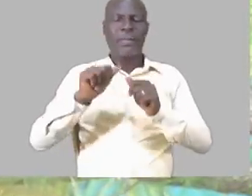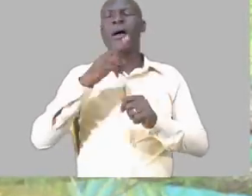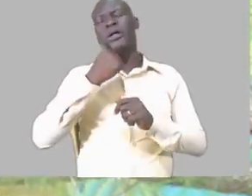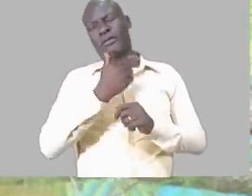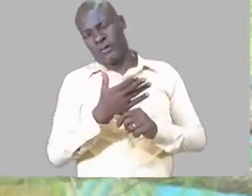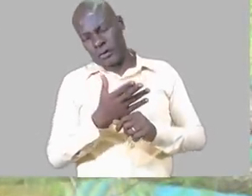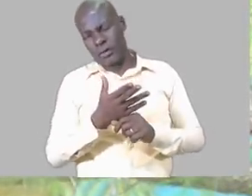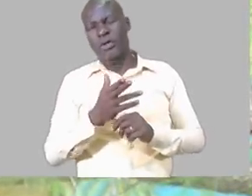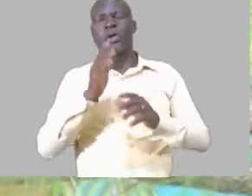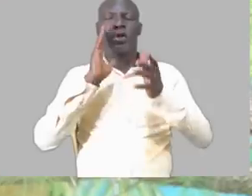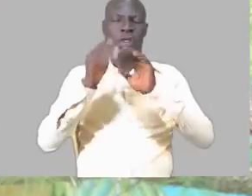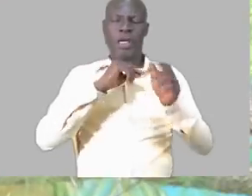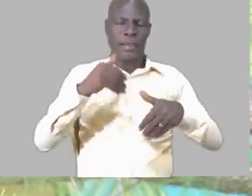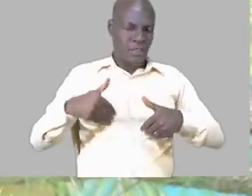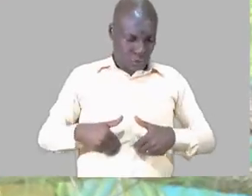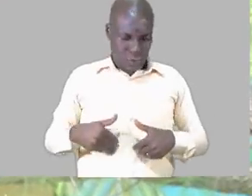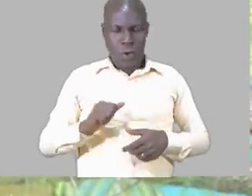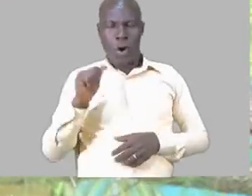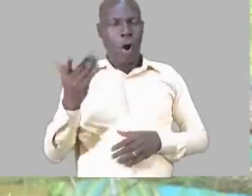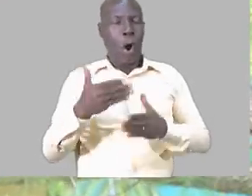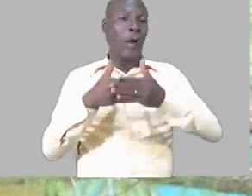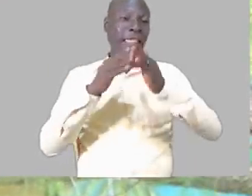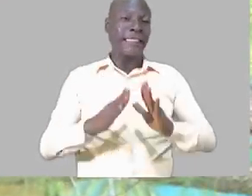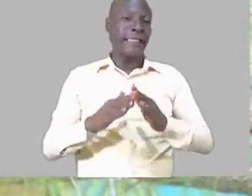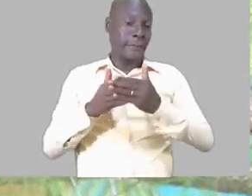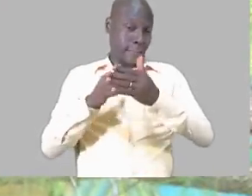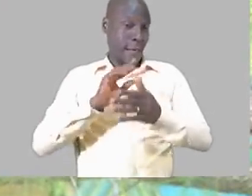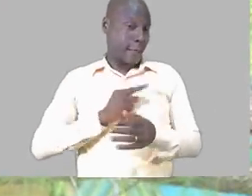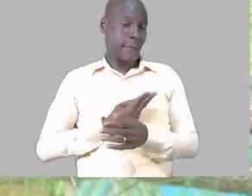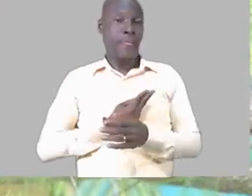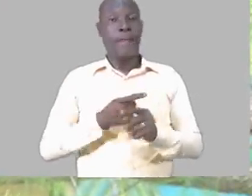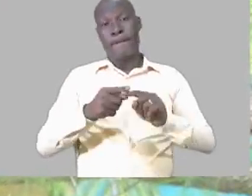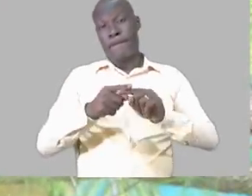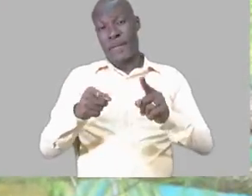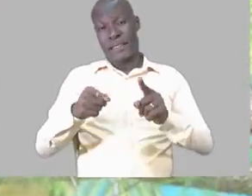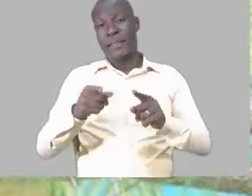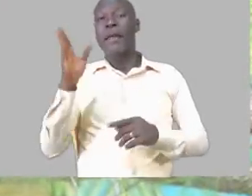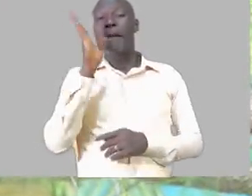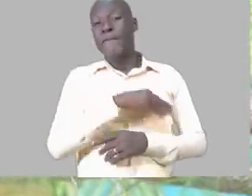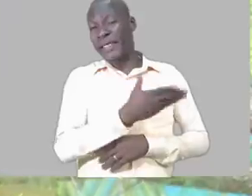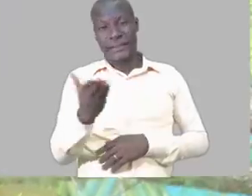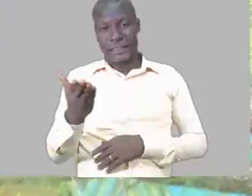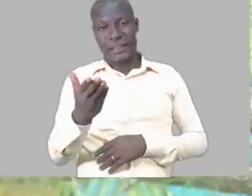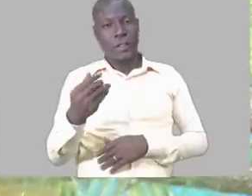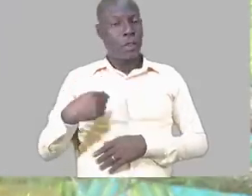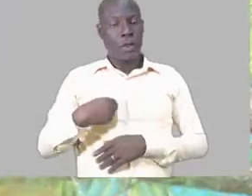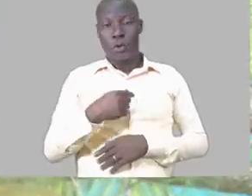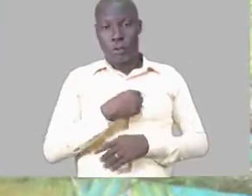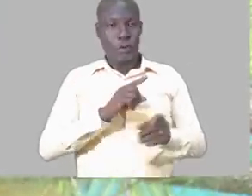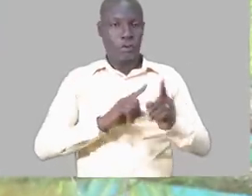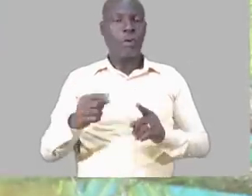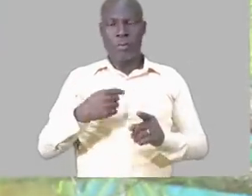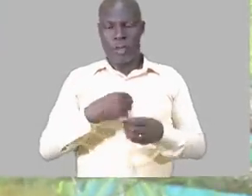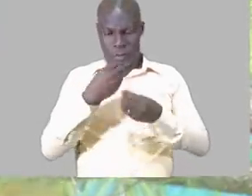asem wo mi nyina ya mpanimfo a wo di ye nanim na niam a enye a ya mpanimfo no ye ye no me bo